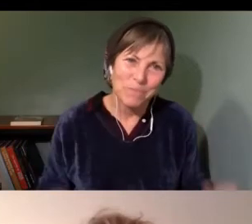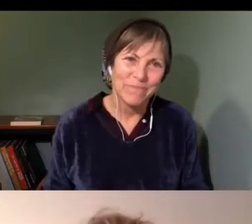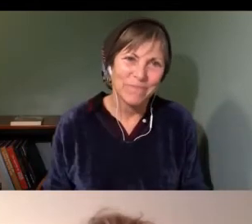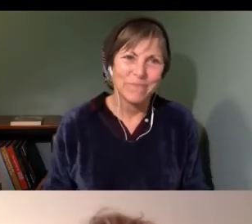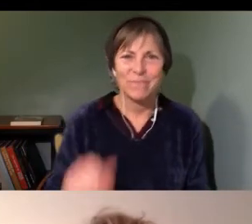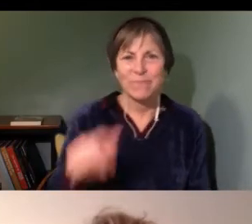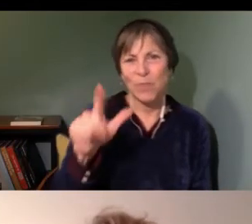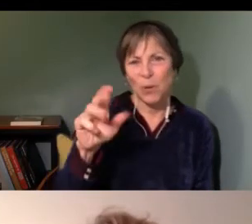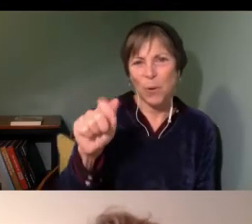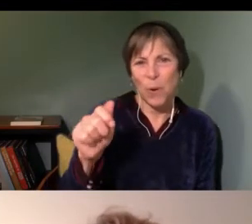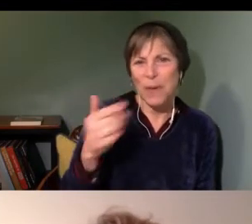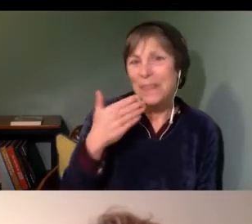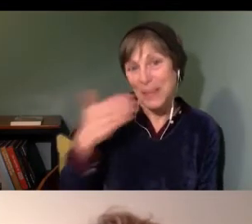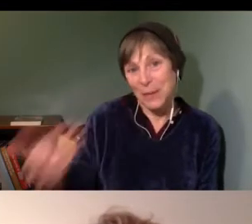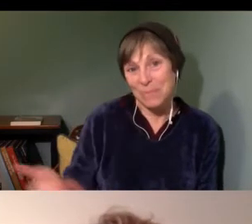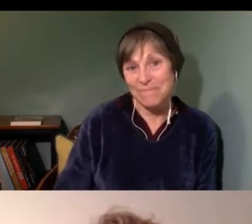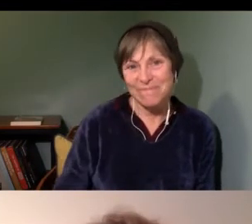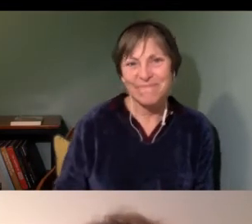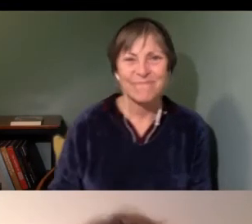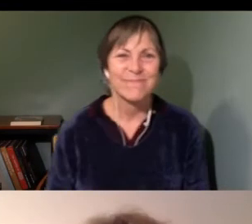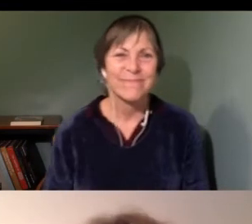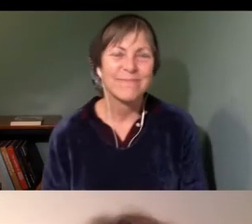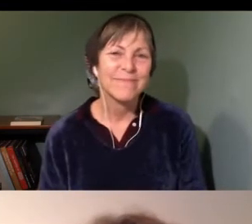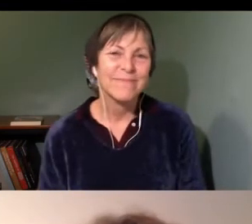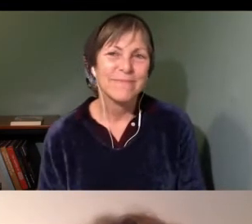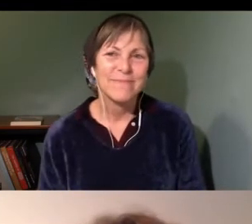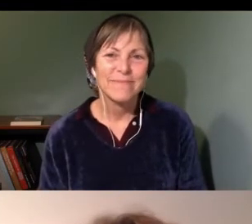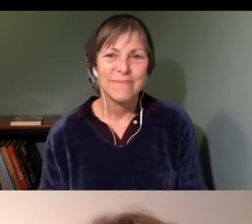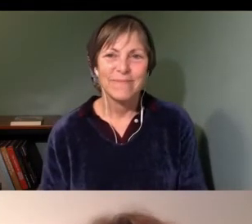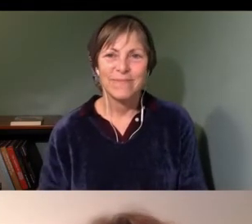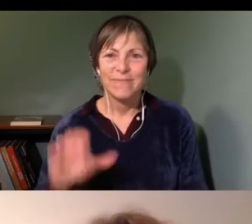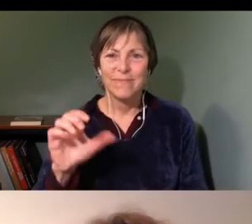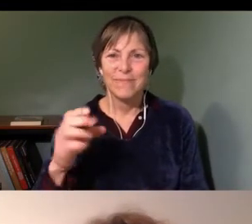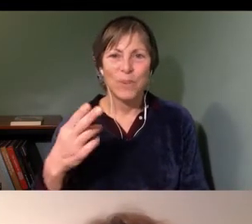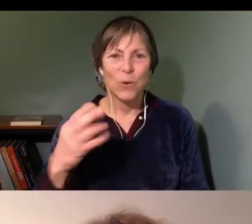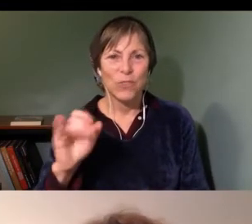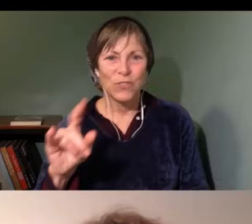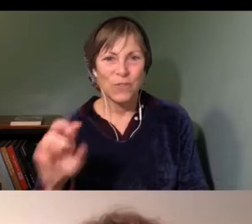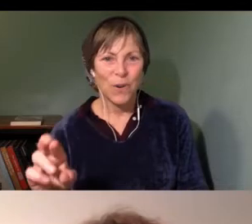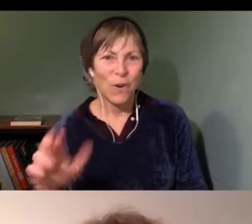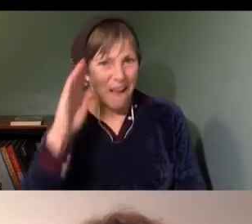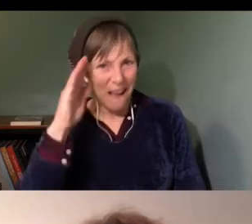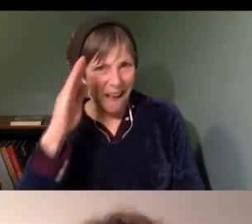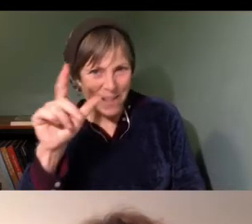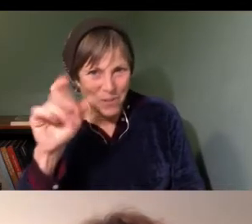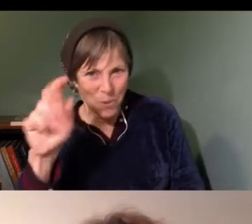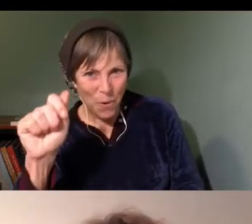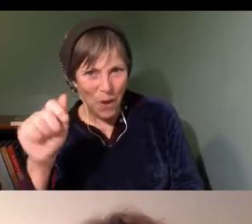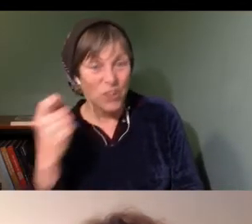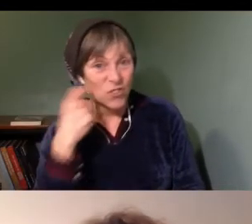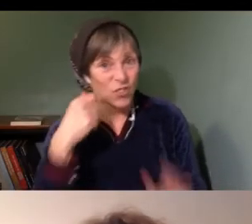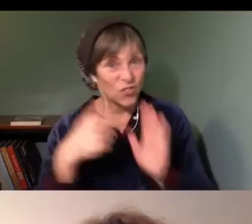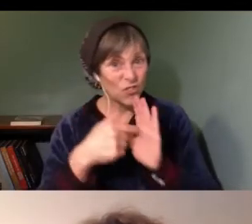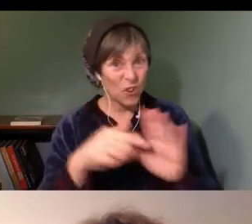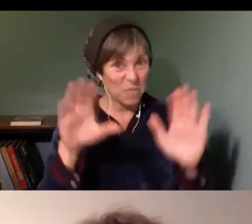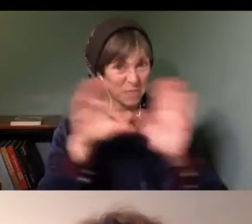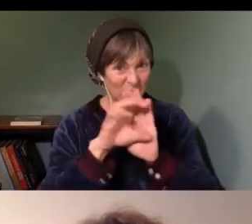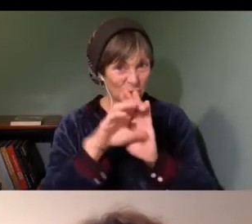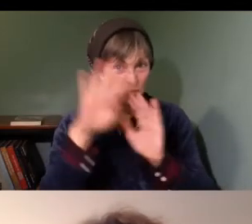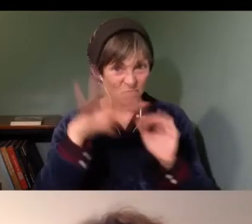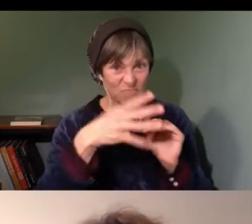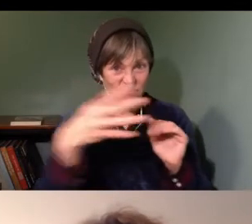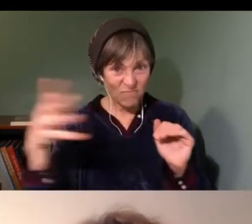hi laura the one of the charts she showed was the distinction between